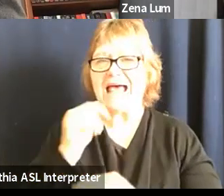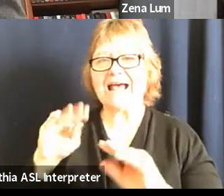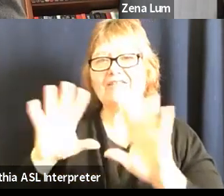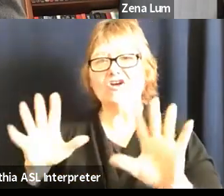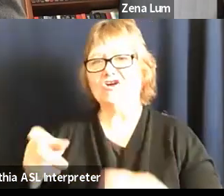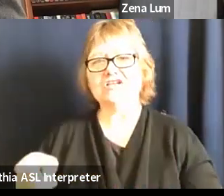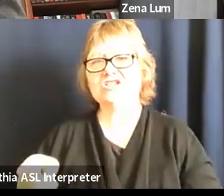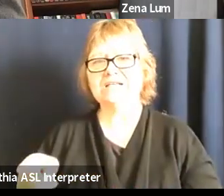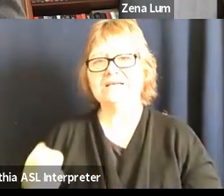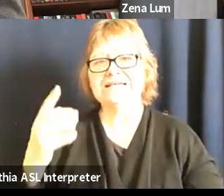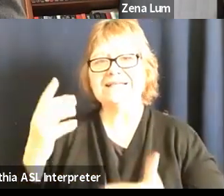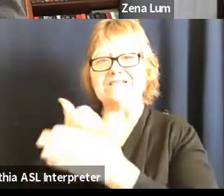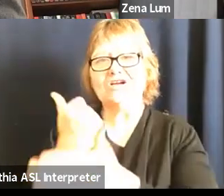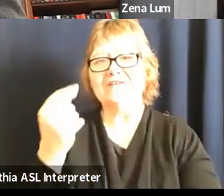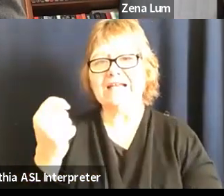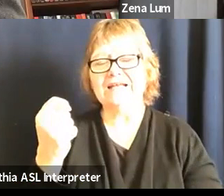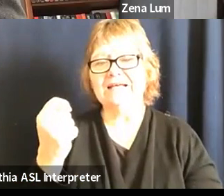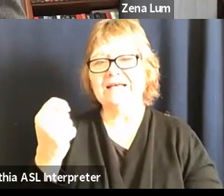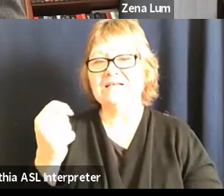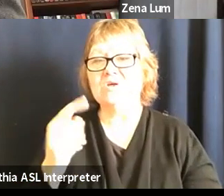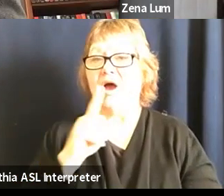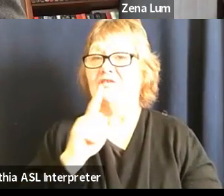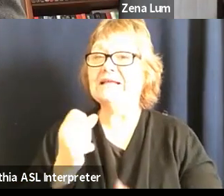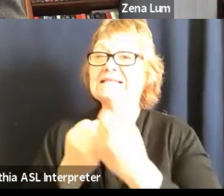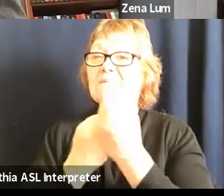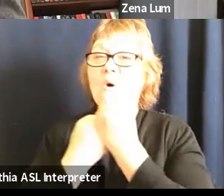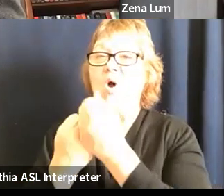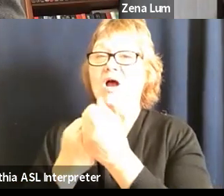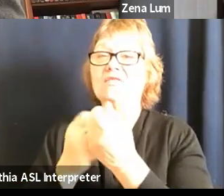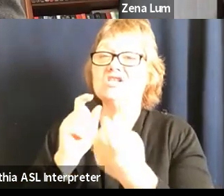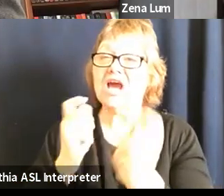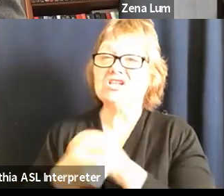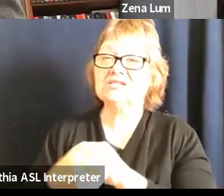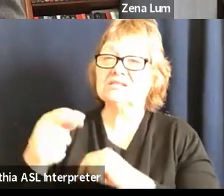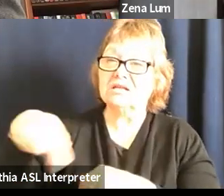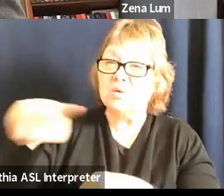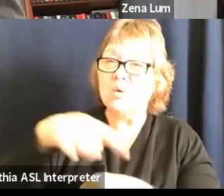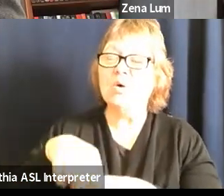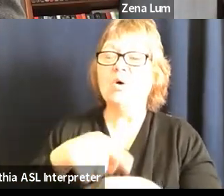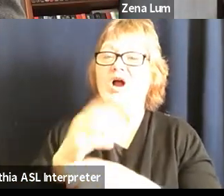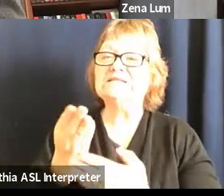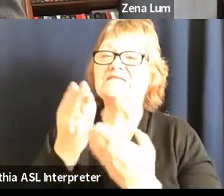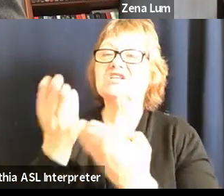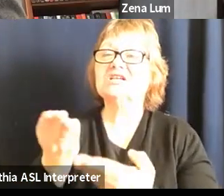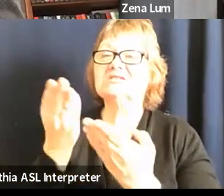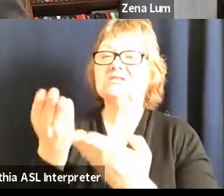she deserved it. So I really support the changes that this task force has suggested so